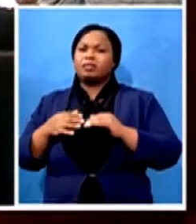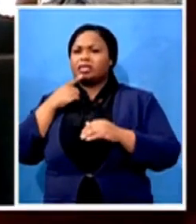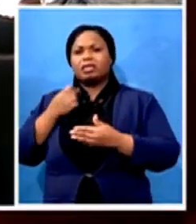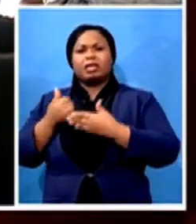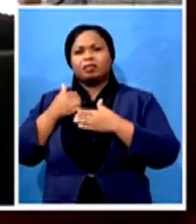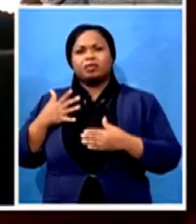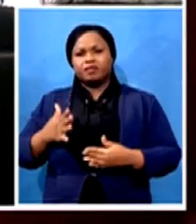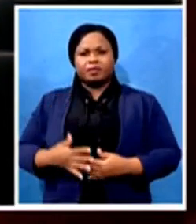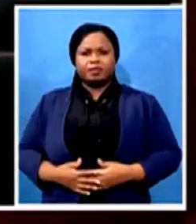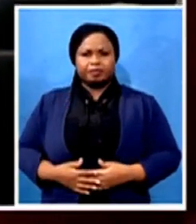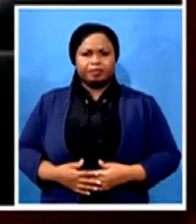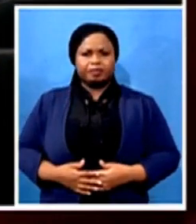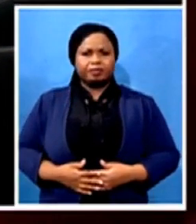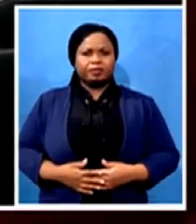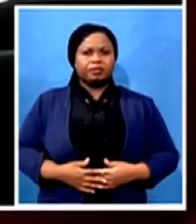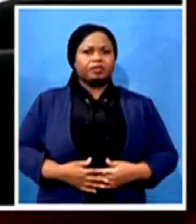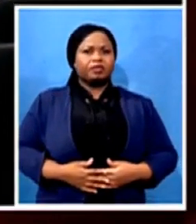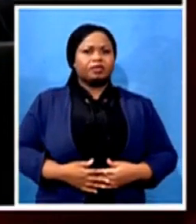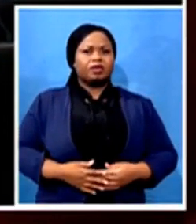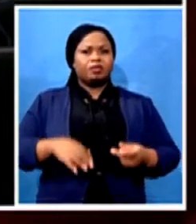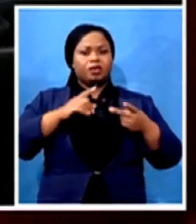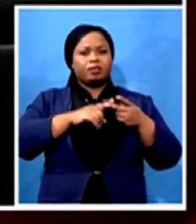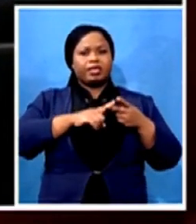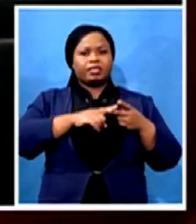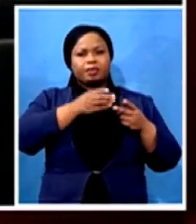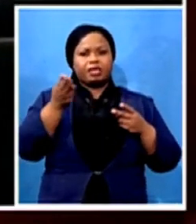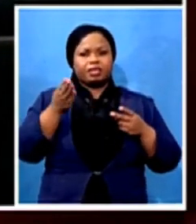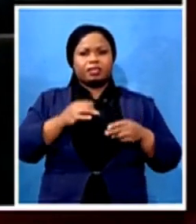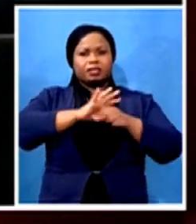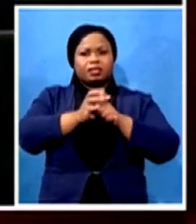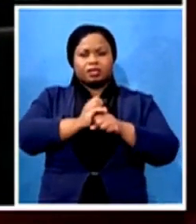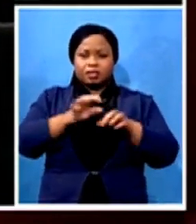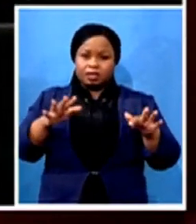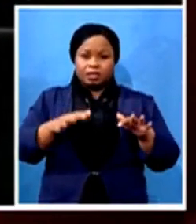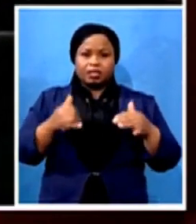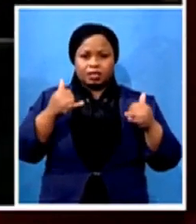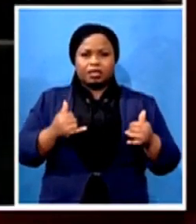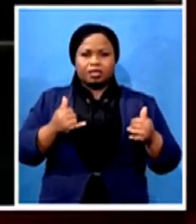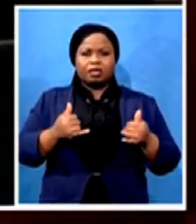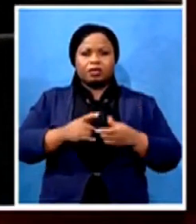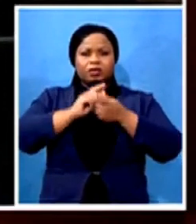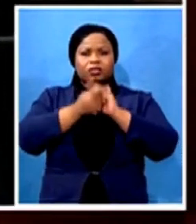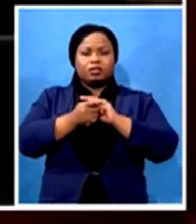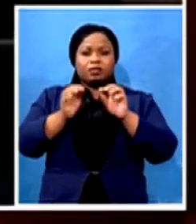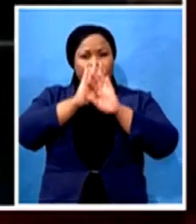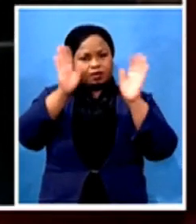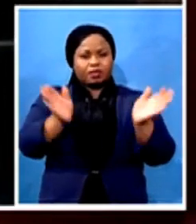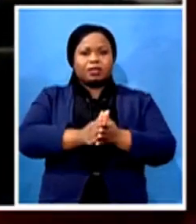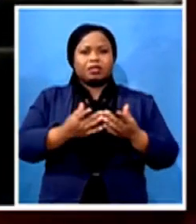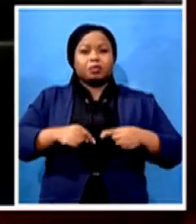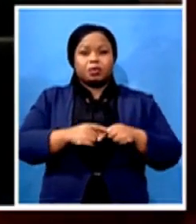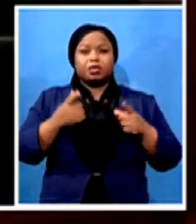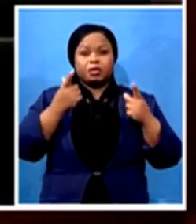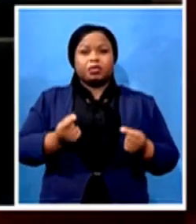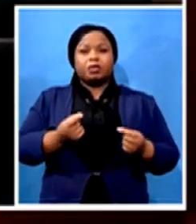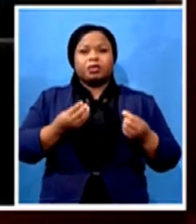mean, COVID-19 has changed the way we do things in such a dramatic way. I mean,